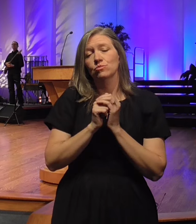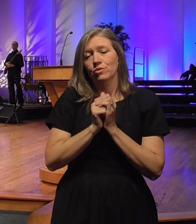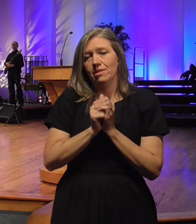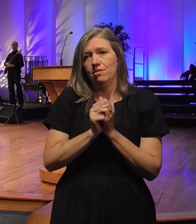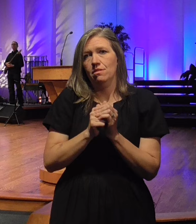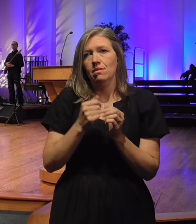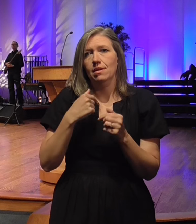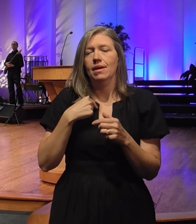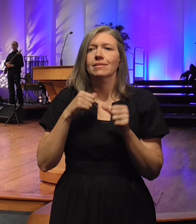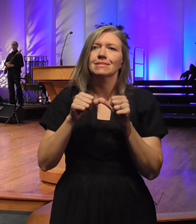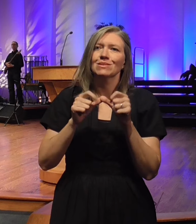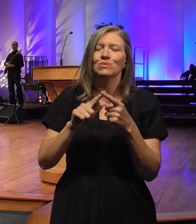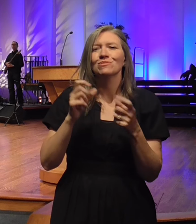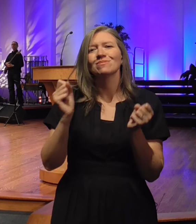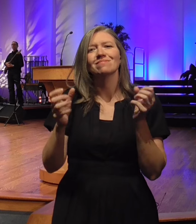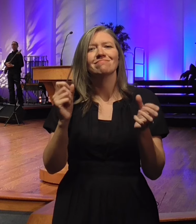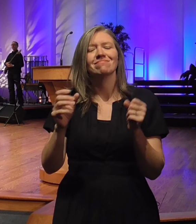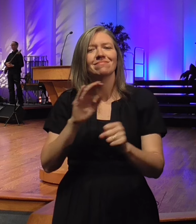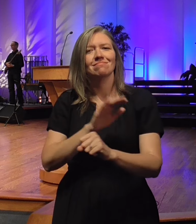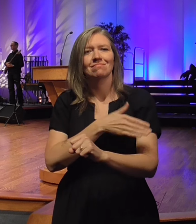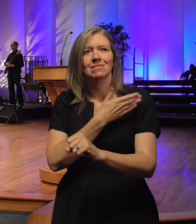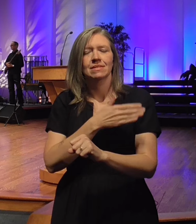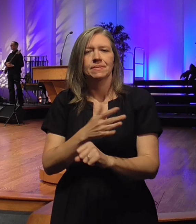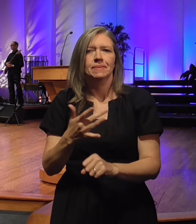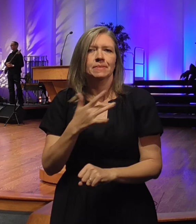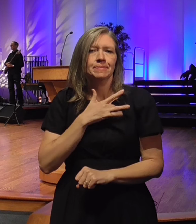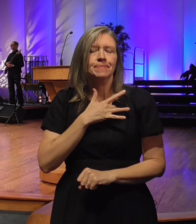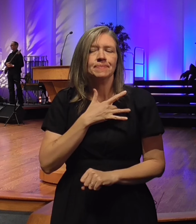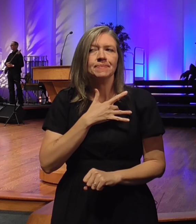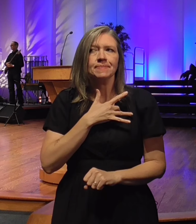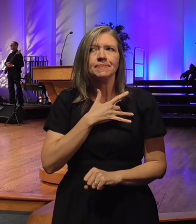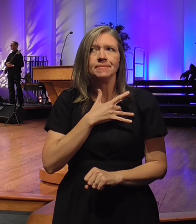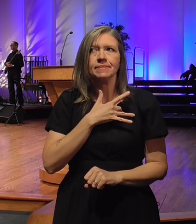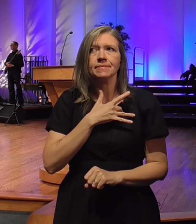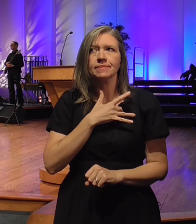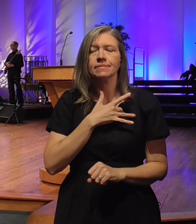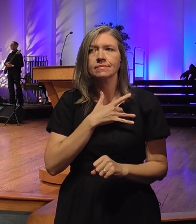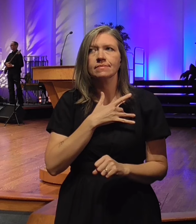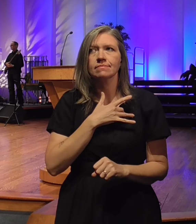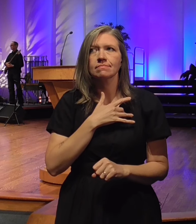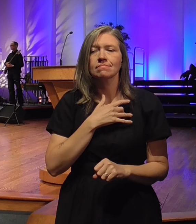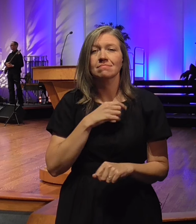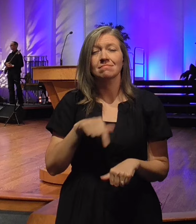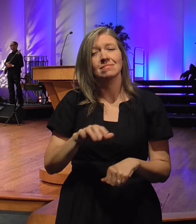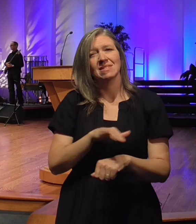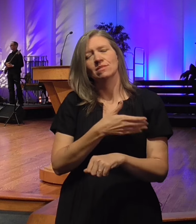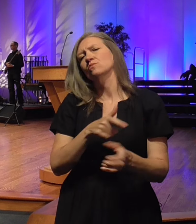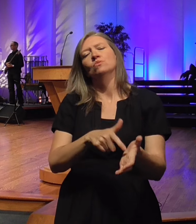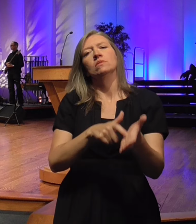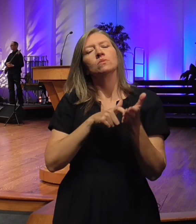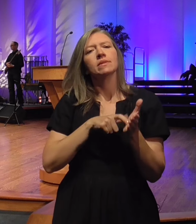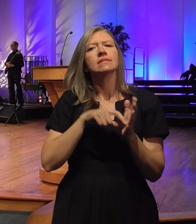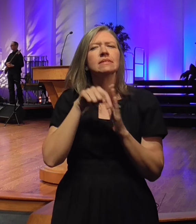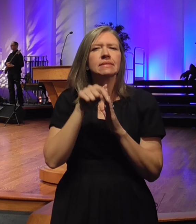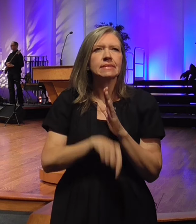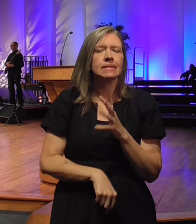Well, this song is called Revealed, and it's a prayer and song for me as I continue to sing